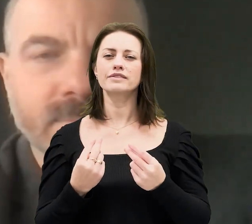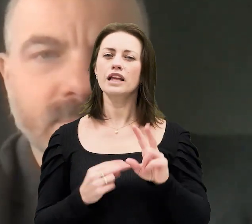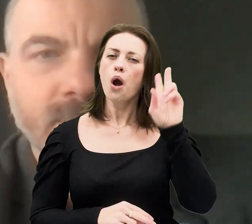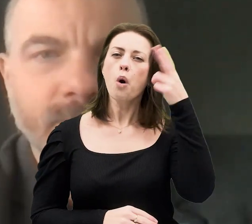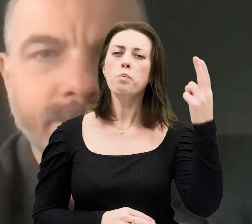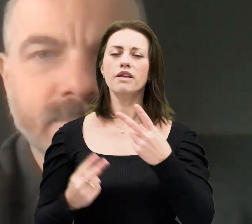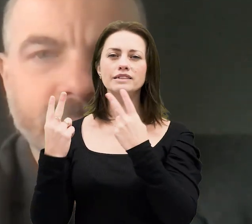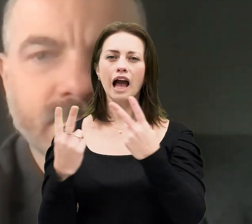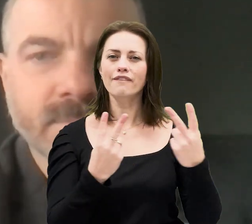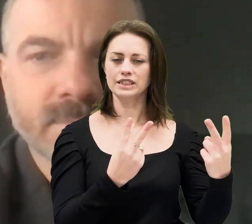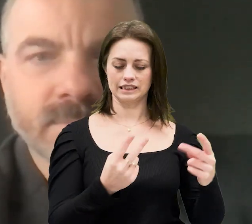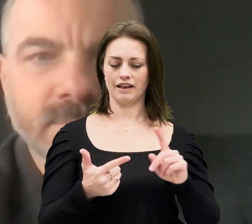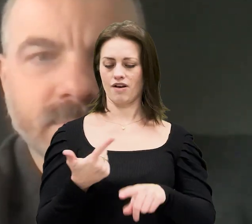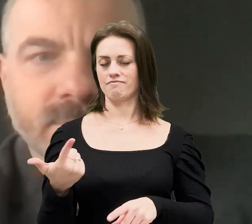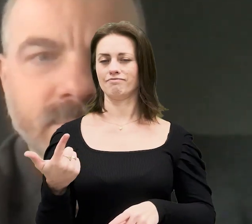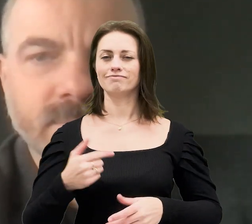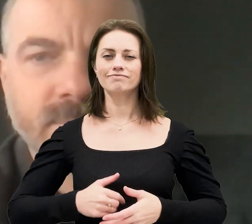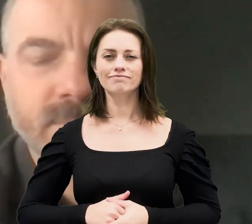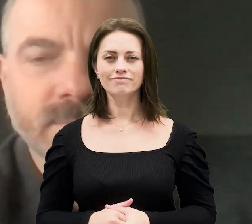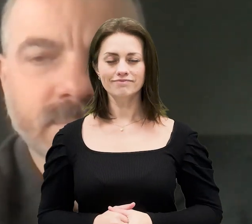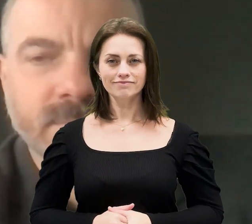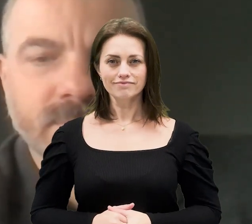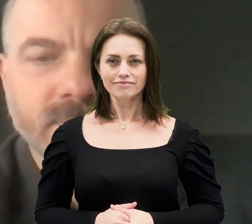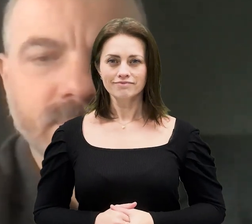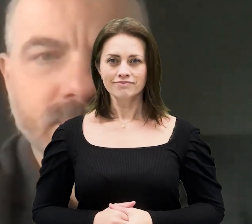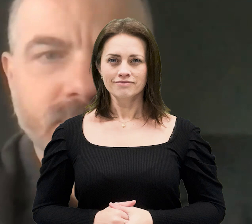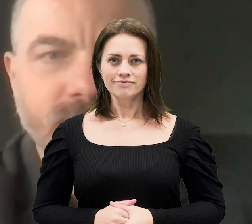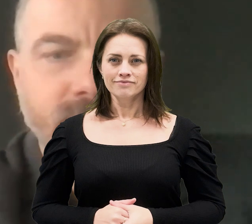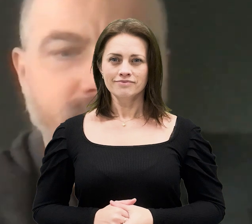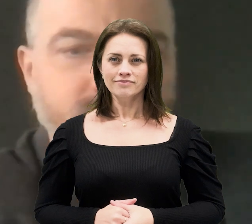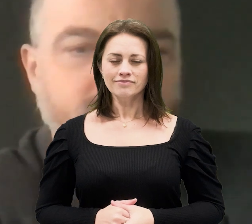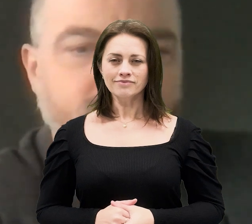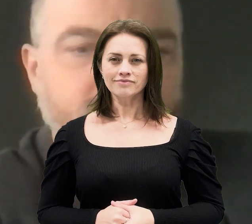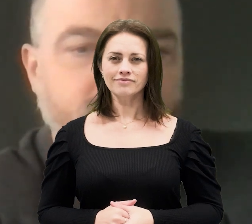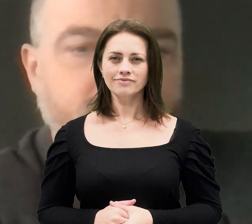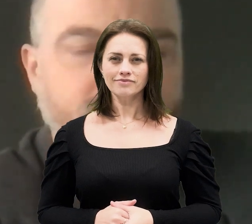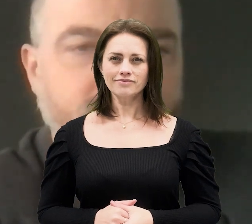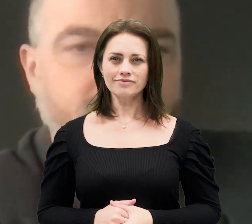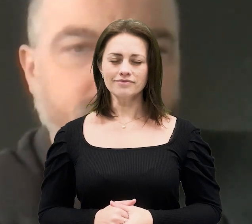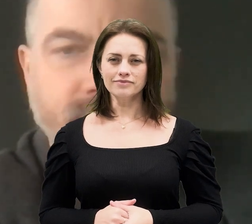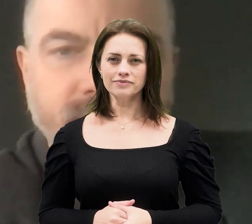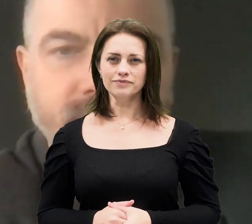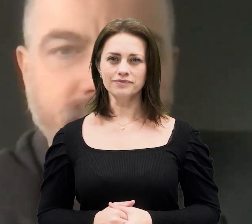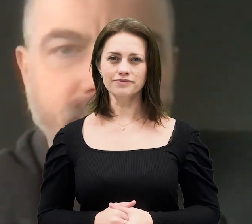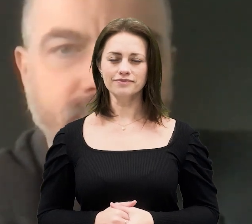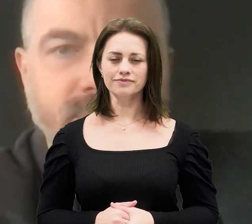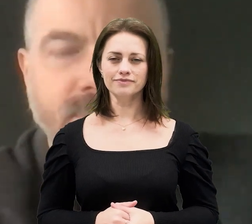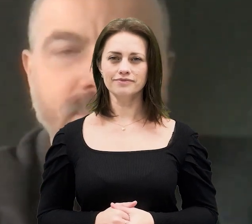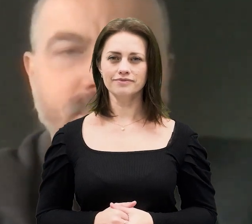from the development of online course for university staff to the creation of